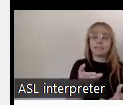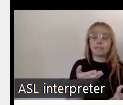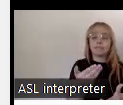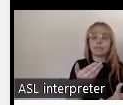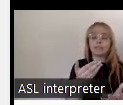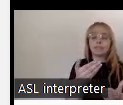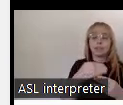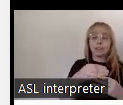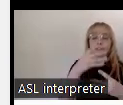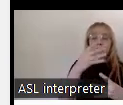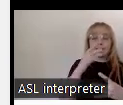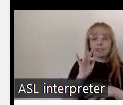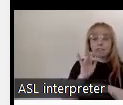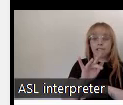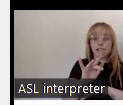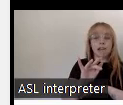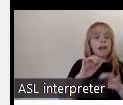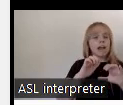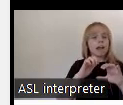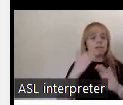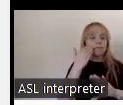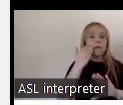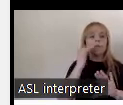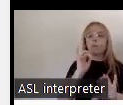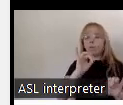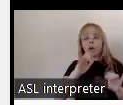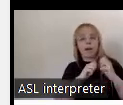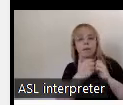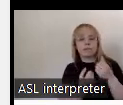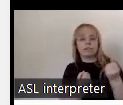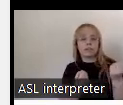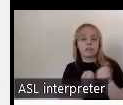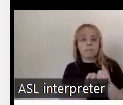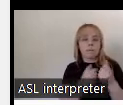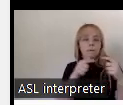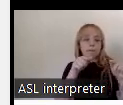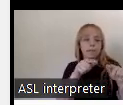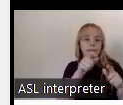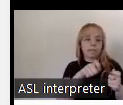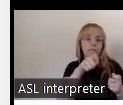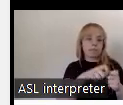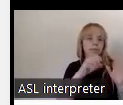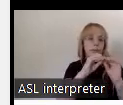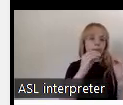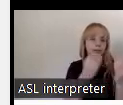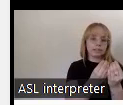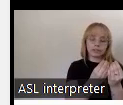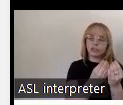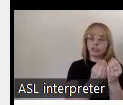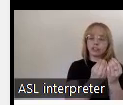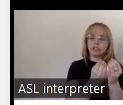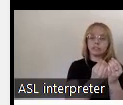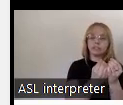know how we might support you in using the hub or the vault, excuse me, and